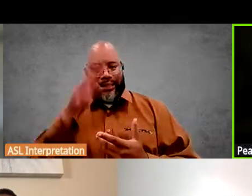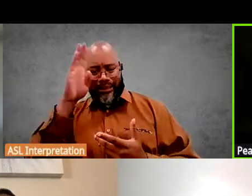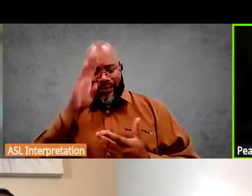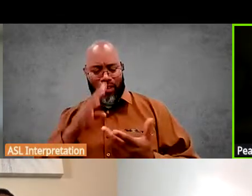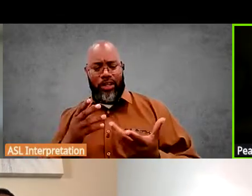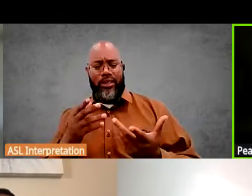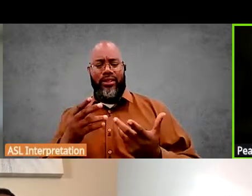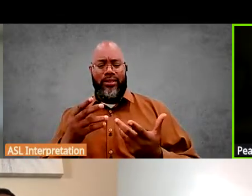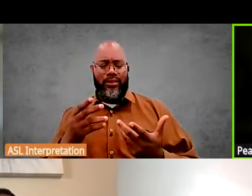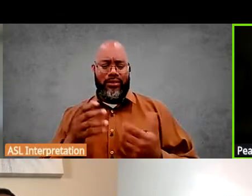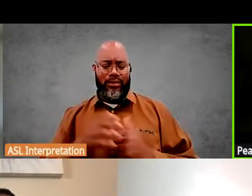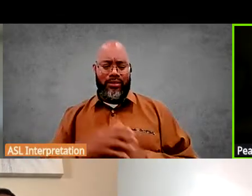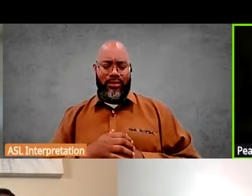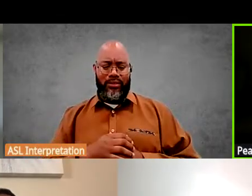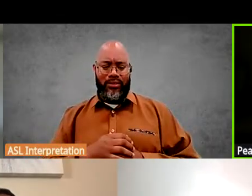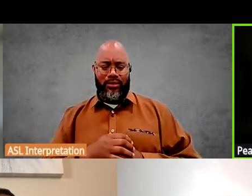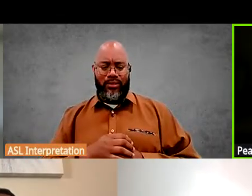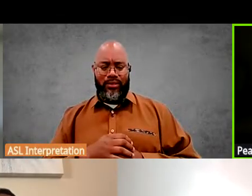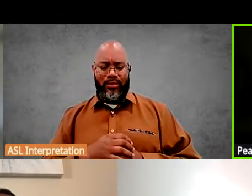yeah. propelled everything. Yeah.